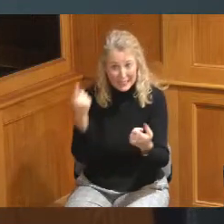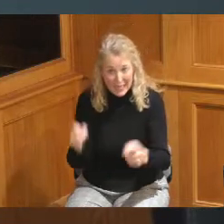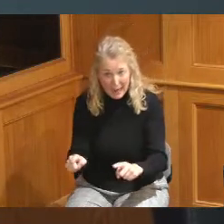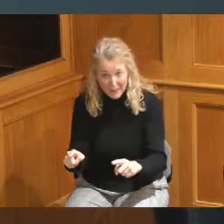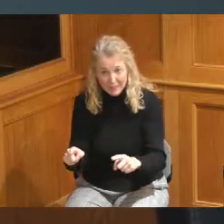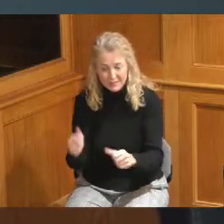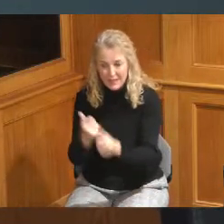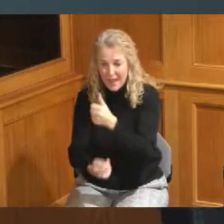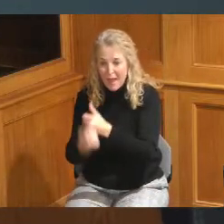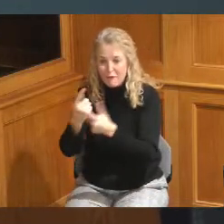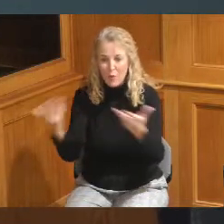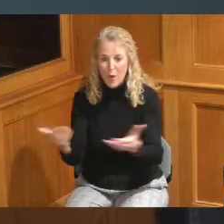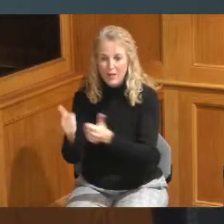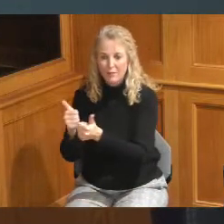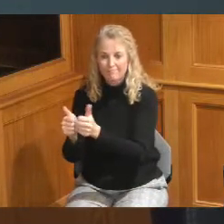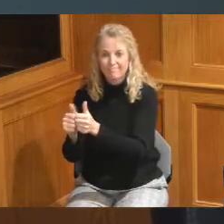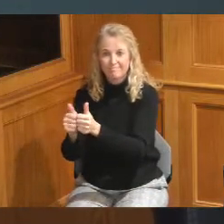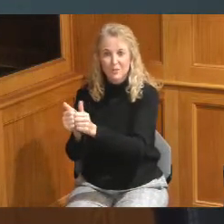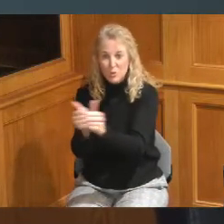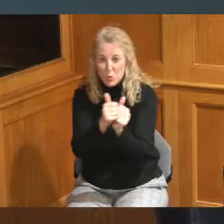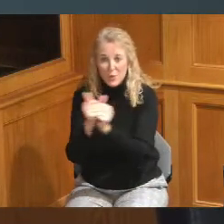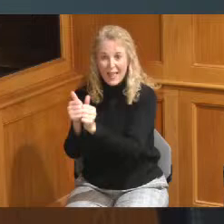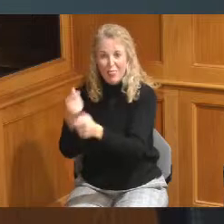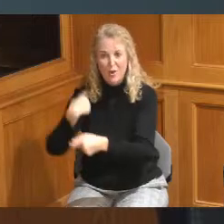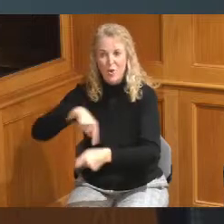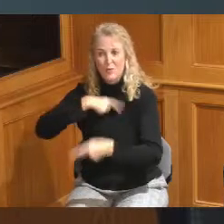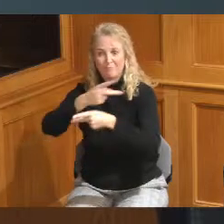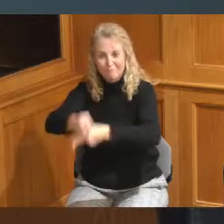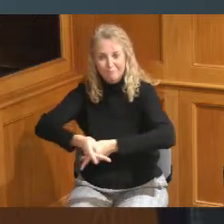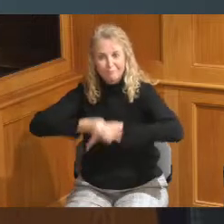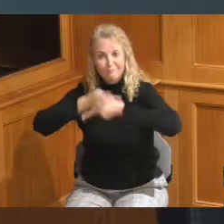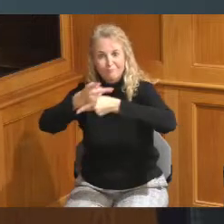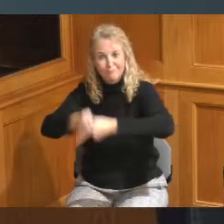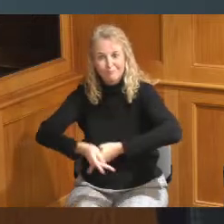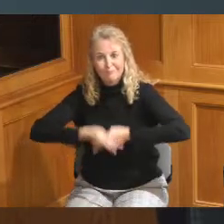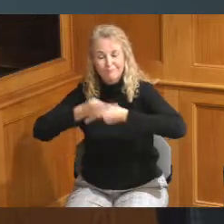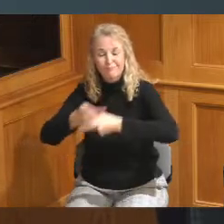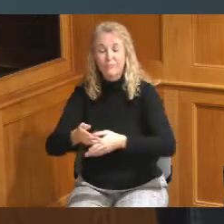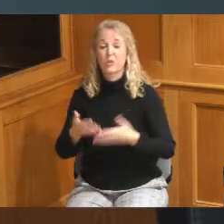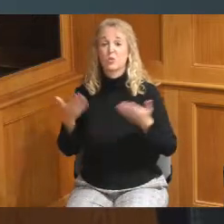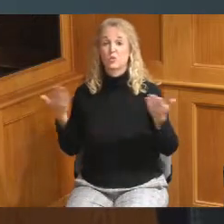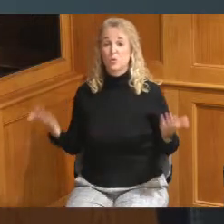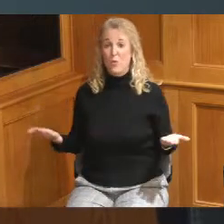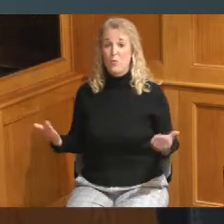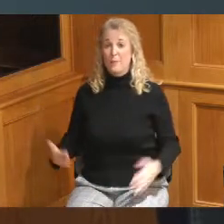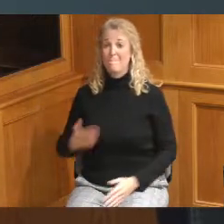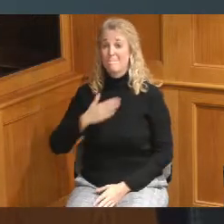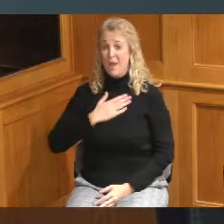as a community to save the folks that live here. So I